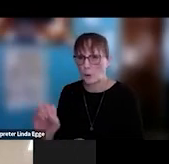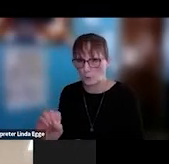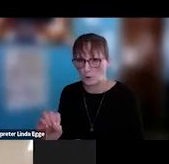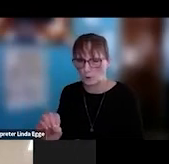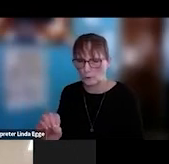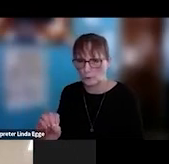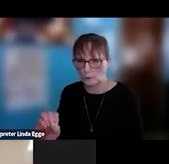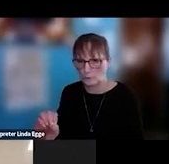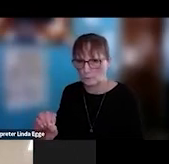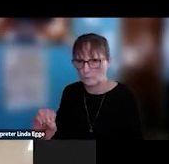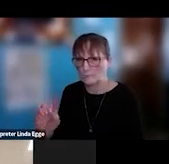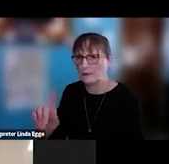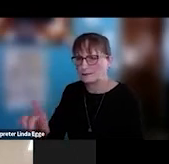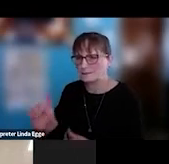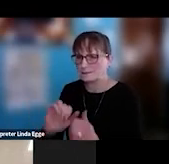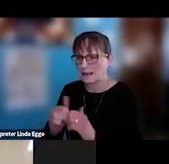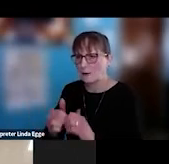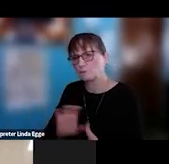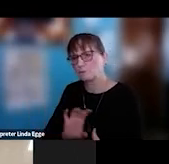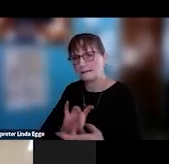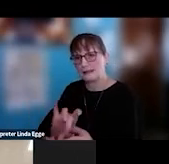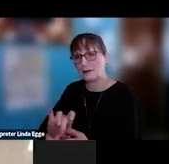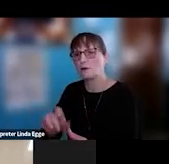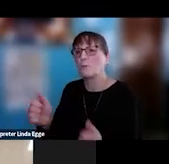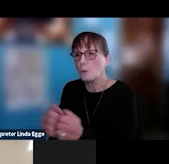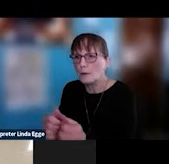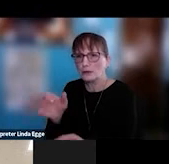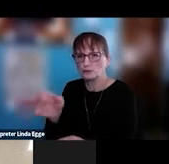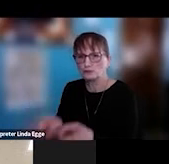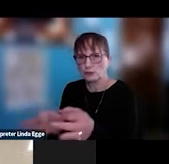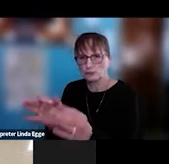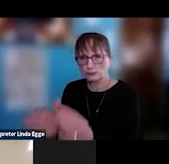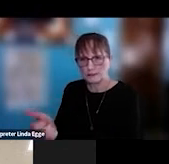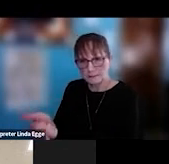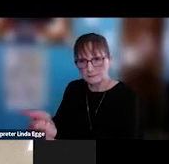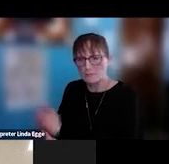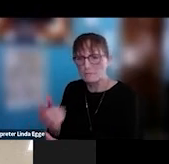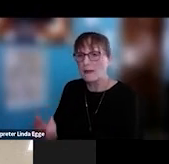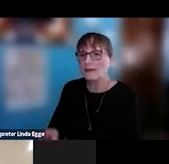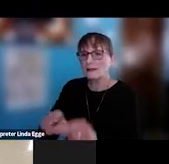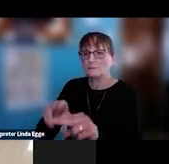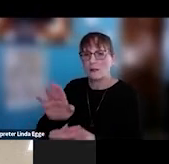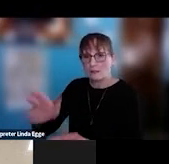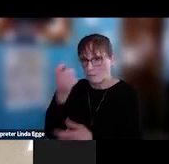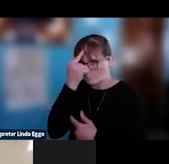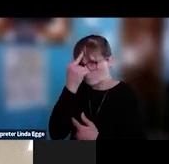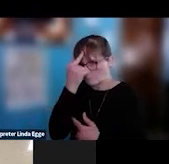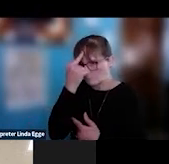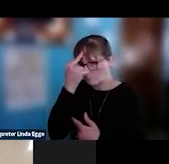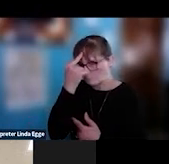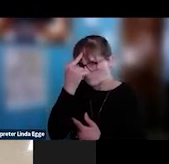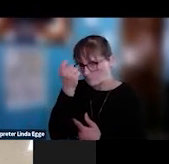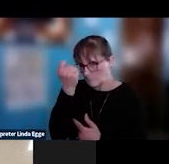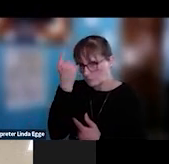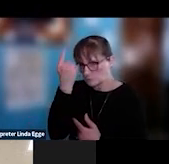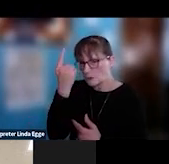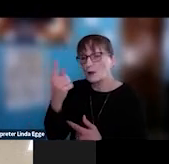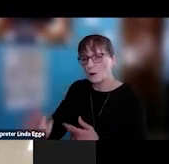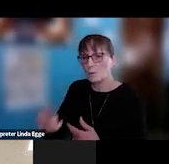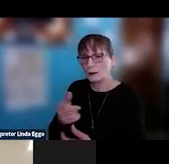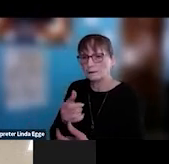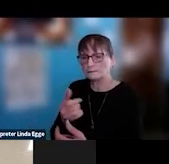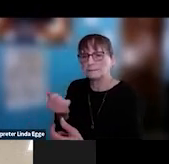model was a way for us to connect with initially the judges, increase their understanding of what substance use disorder